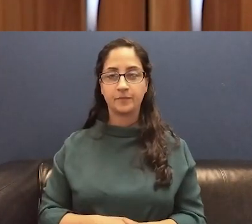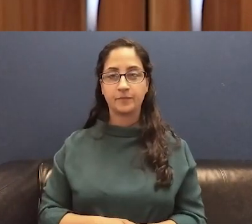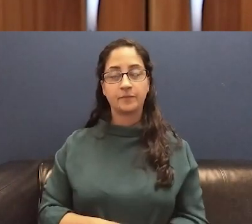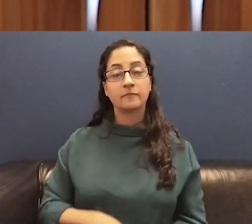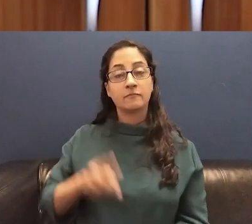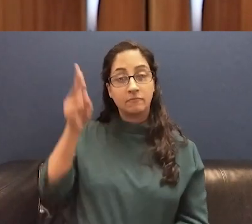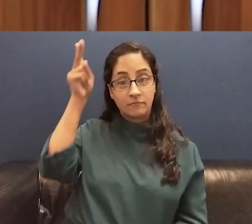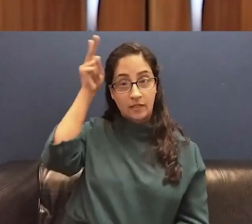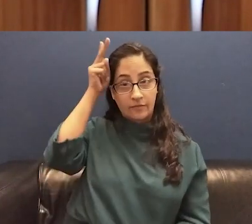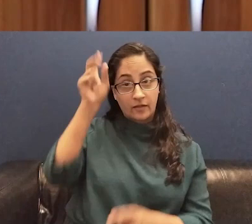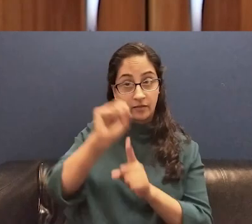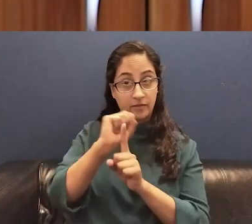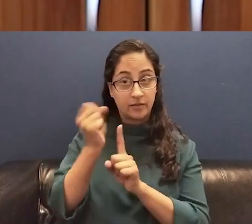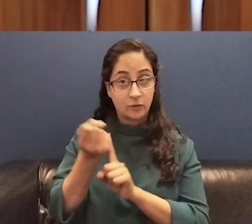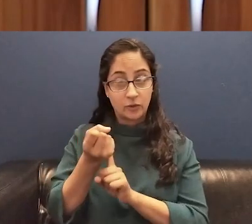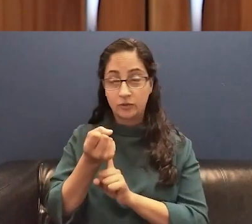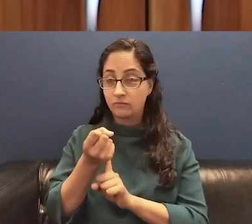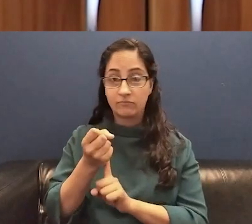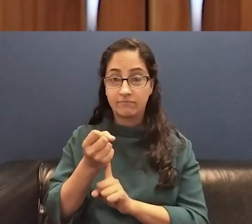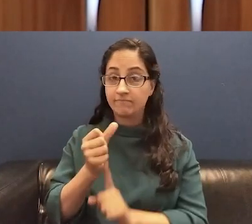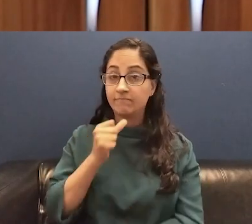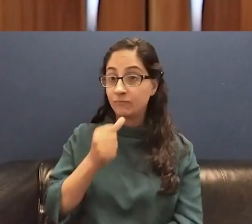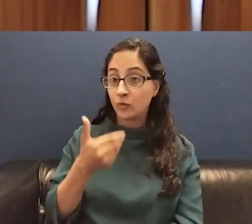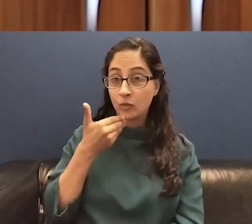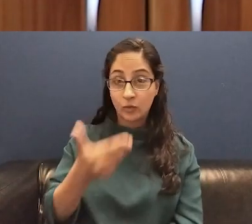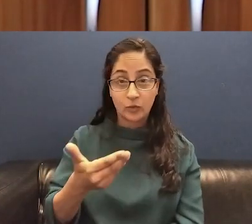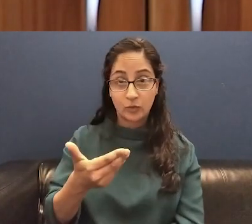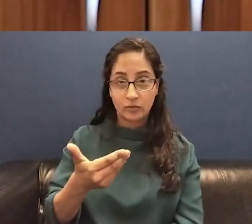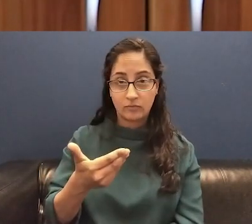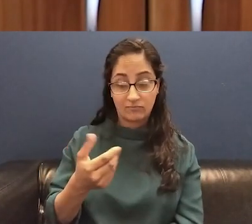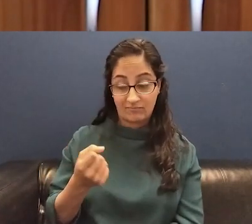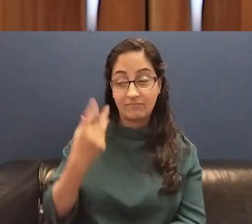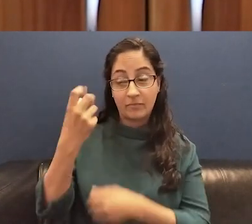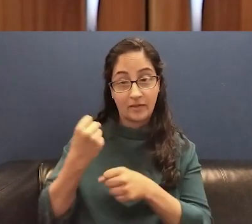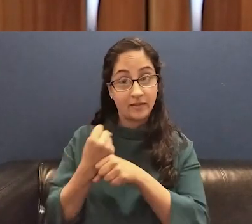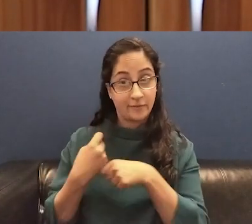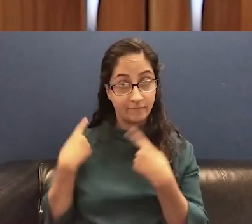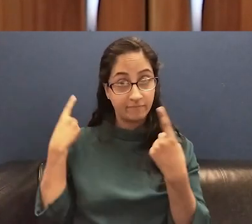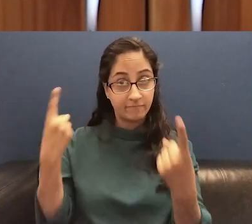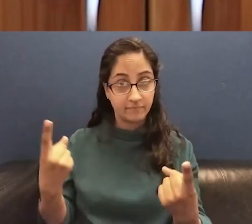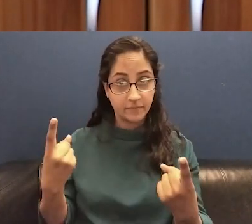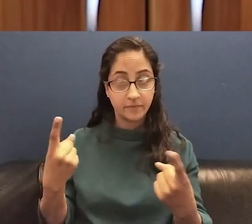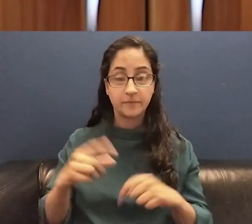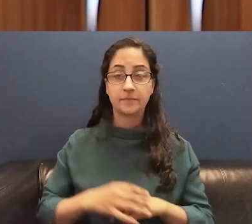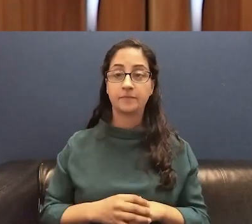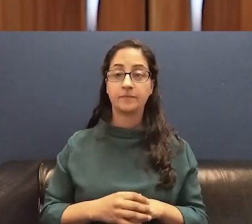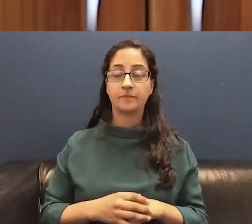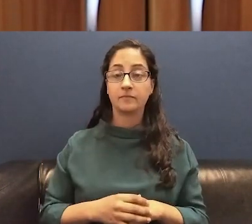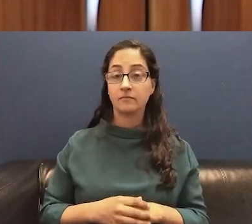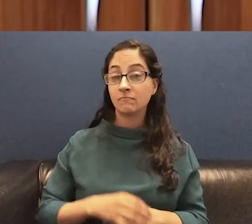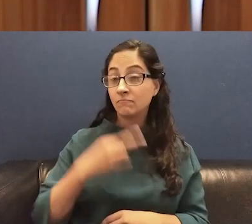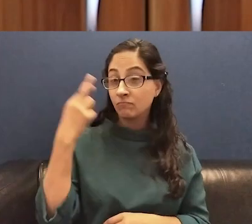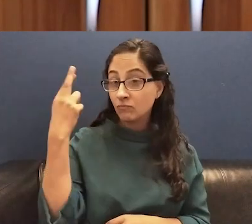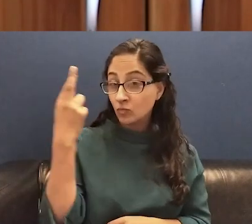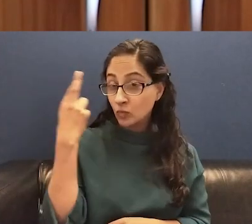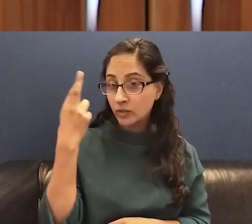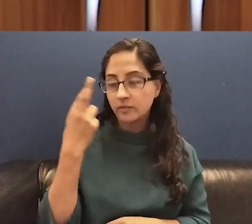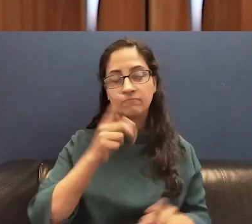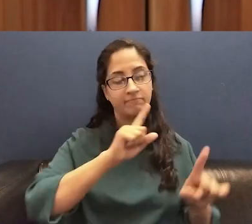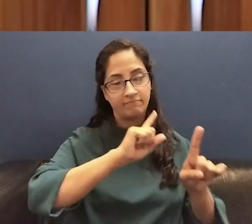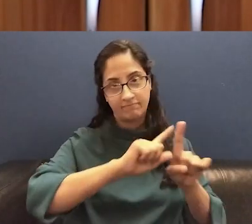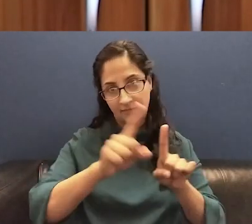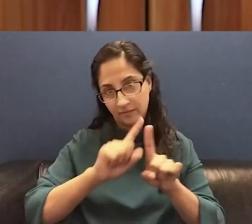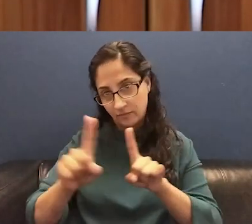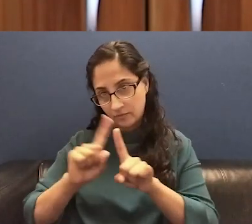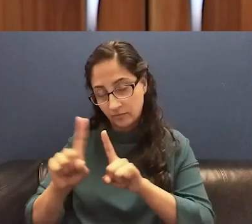last many years because of different reasons, including last 2